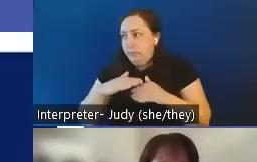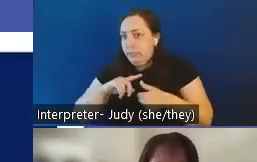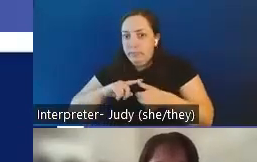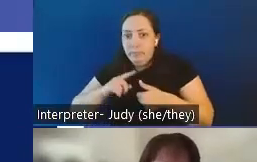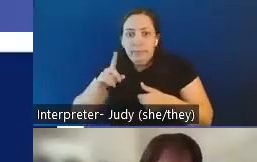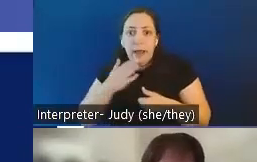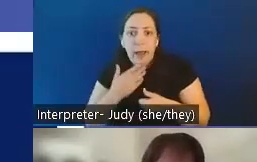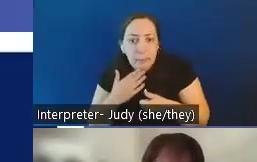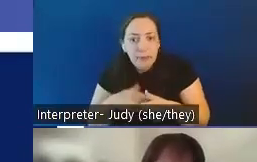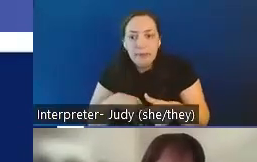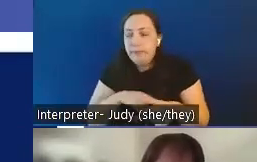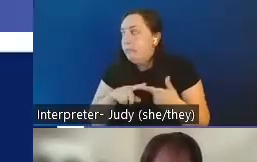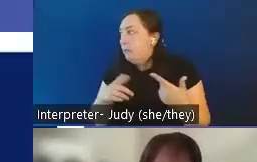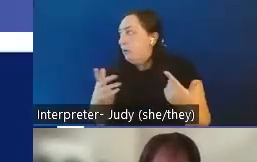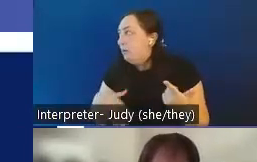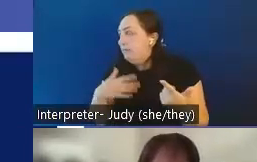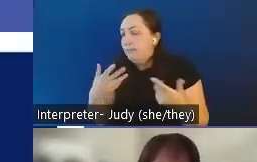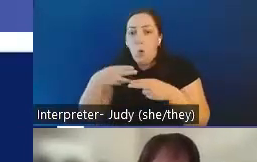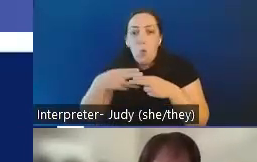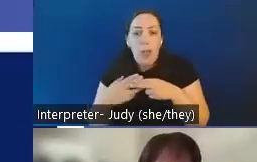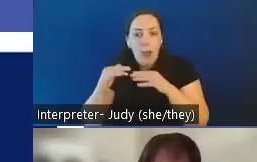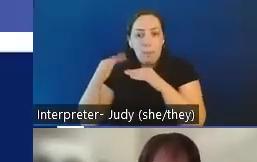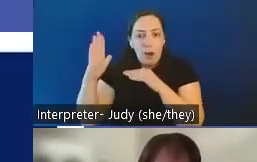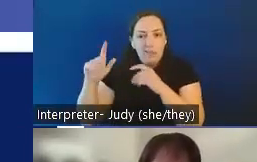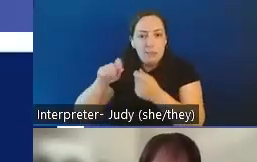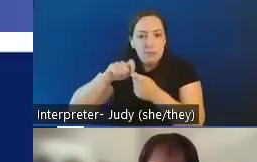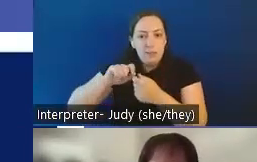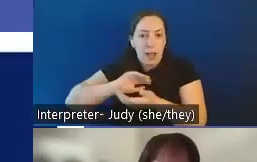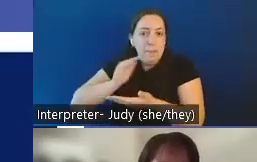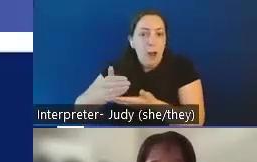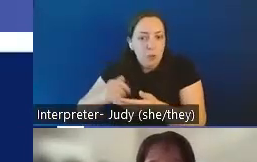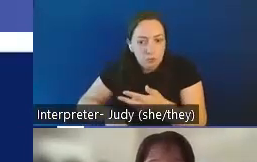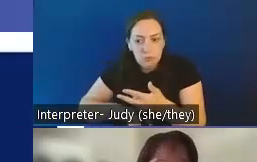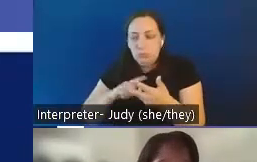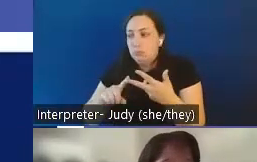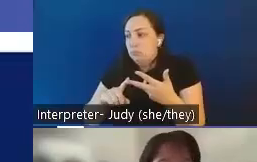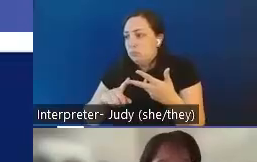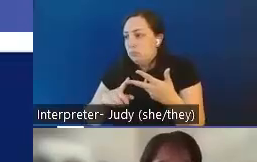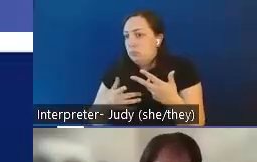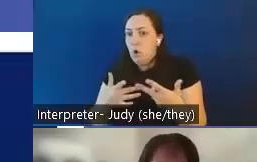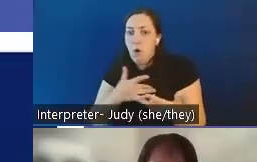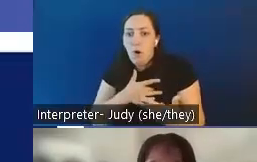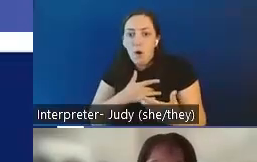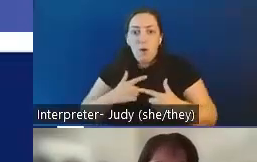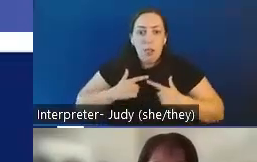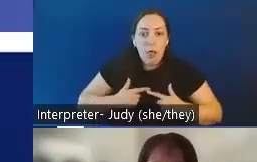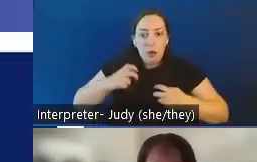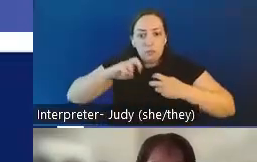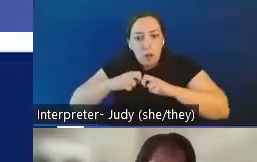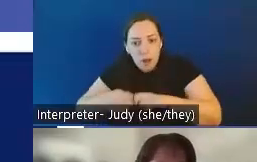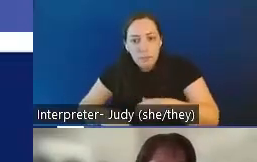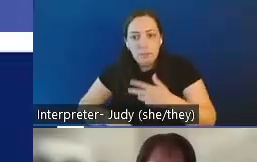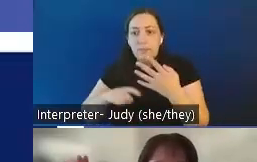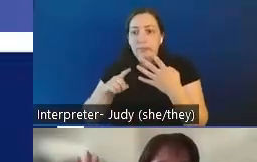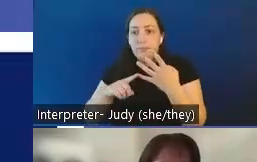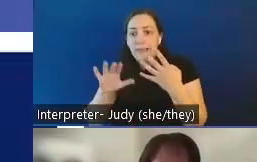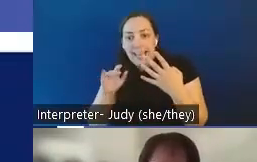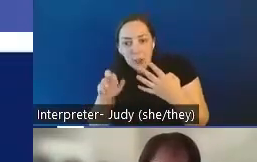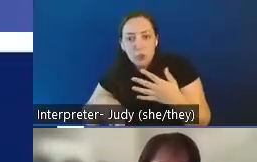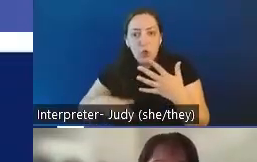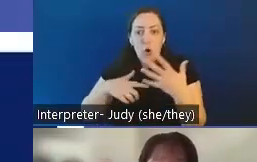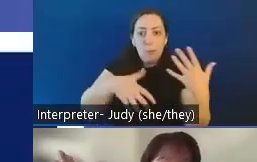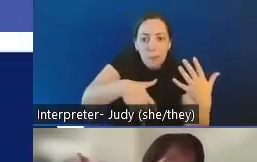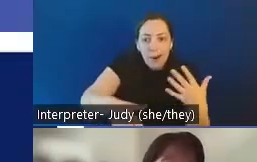diabetes. Their weight qualifies them as overweight or obese. They have any heart or lung condition. They have cancer. They're pregnant. They have